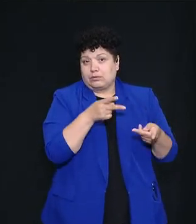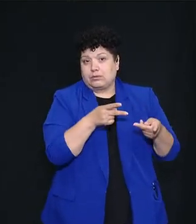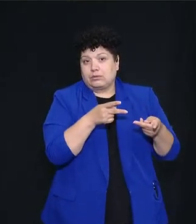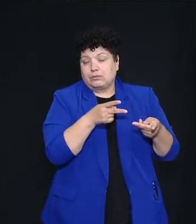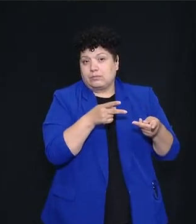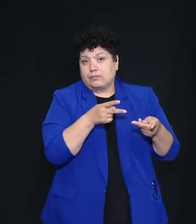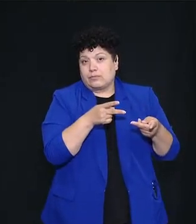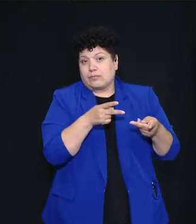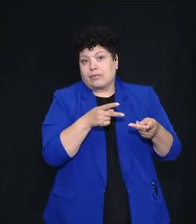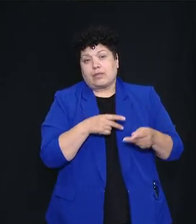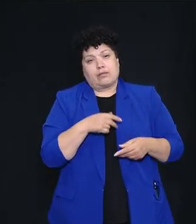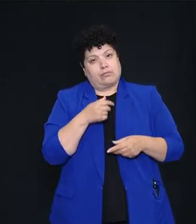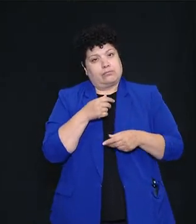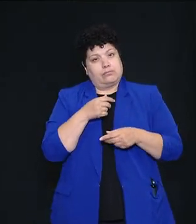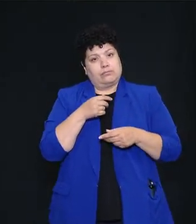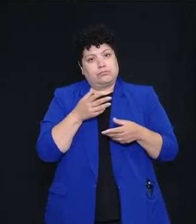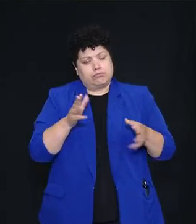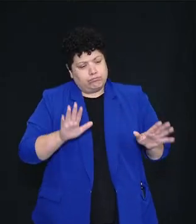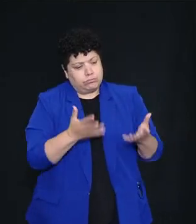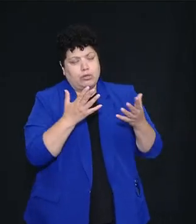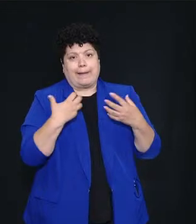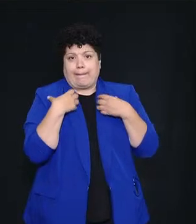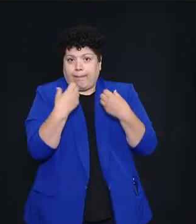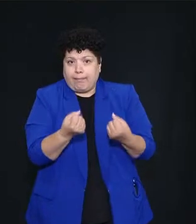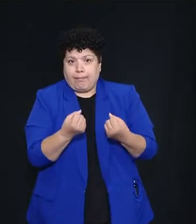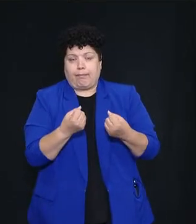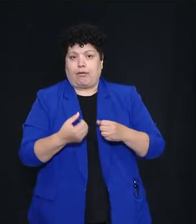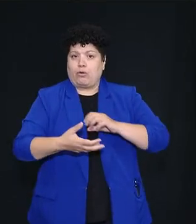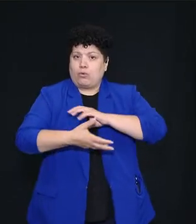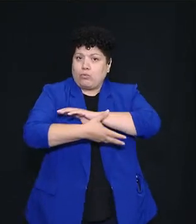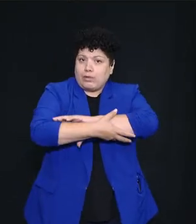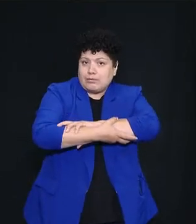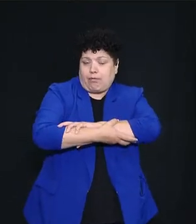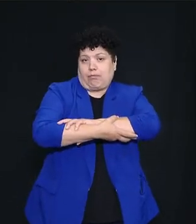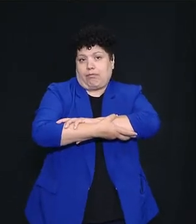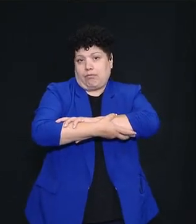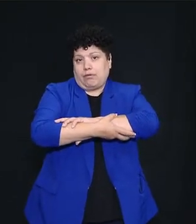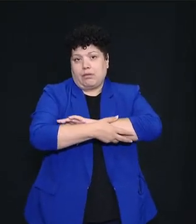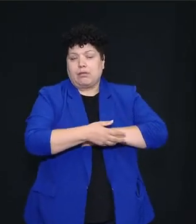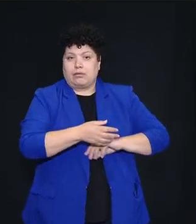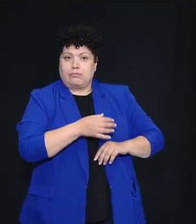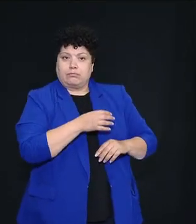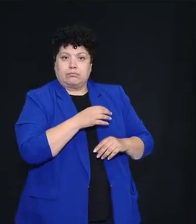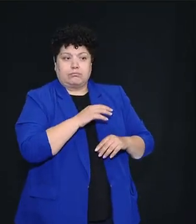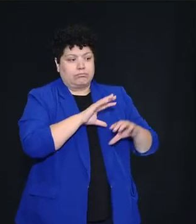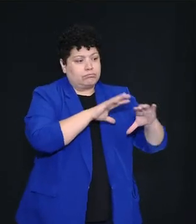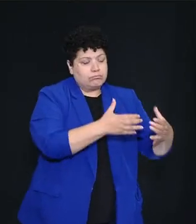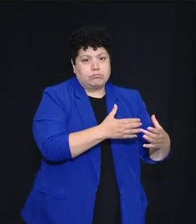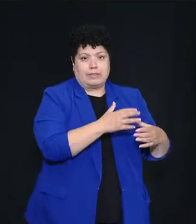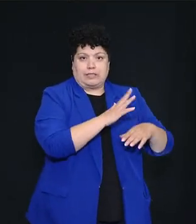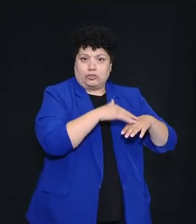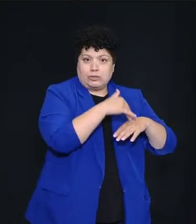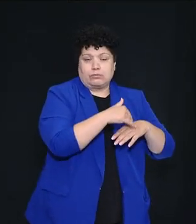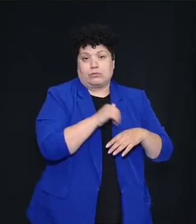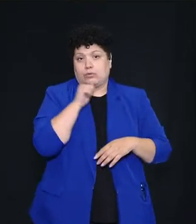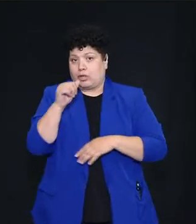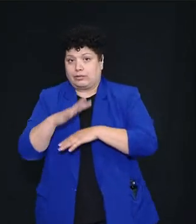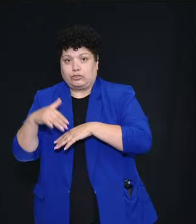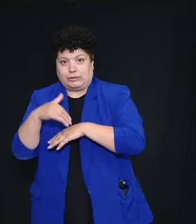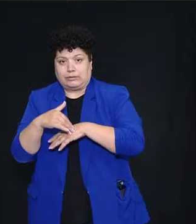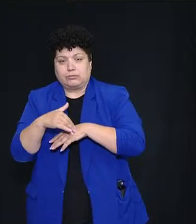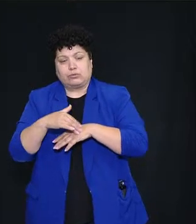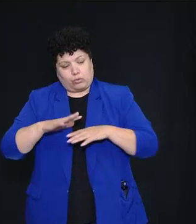favor processes of healing and reconciliation between them and the non-Indigenous people in the